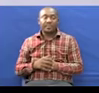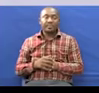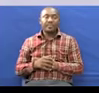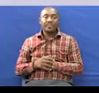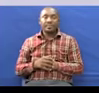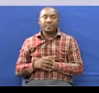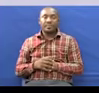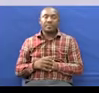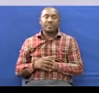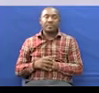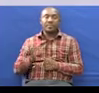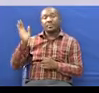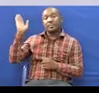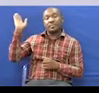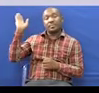and the